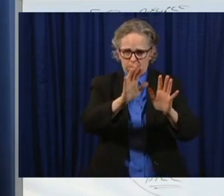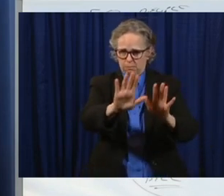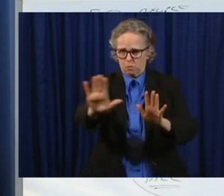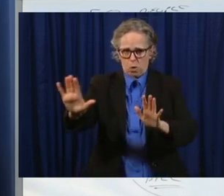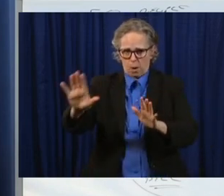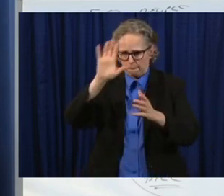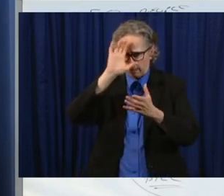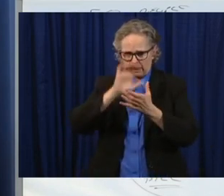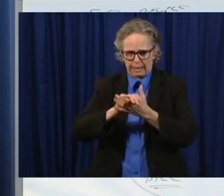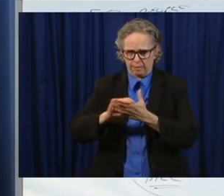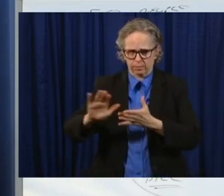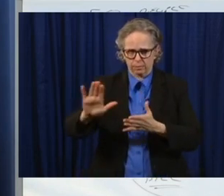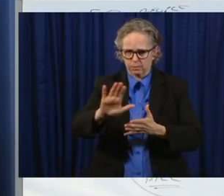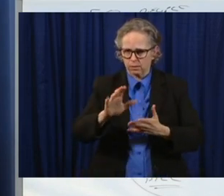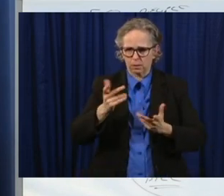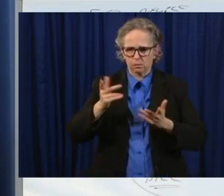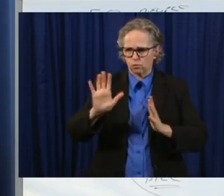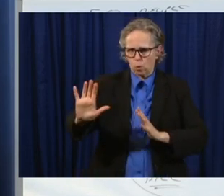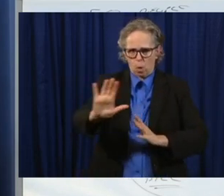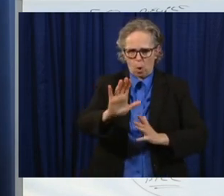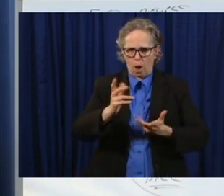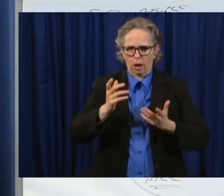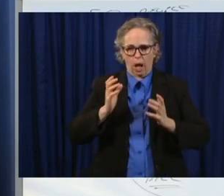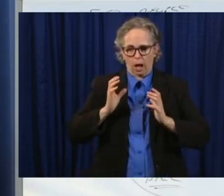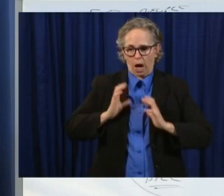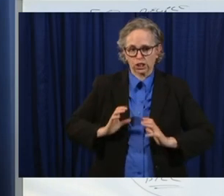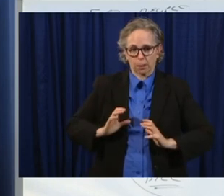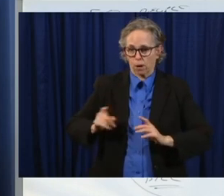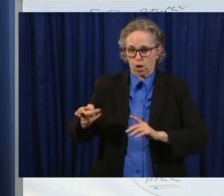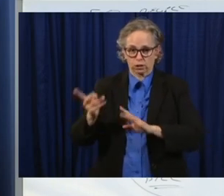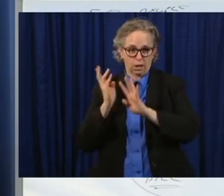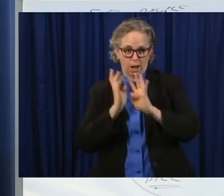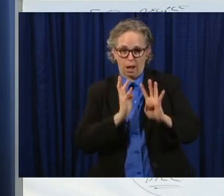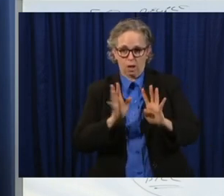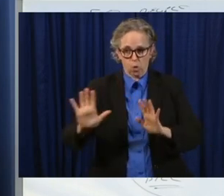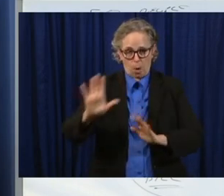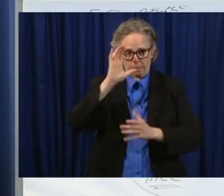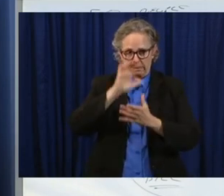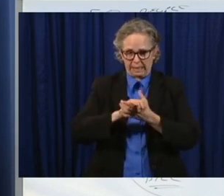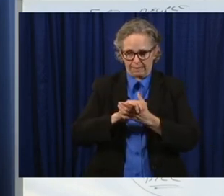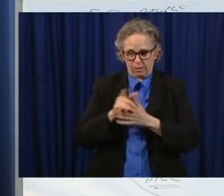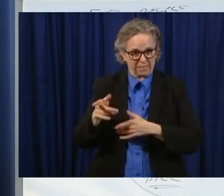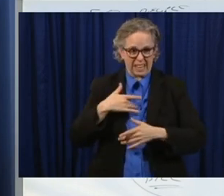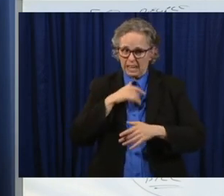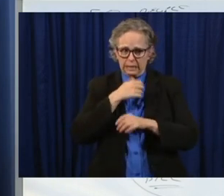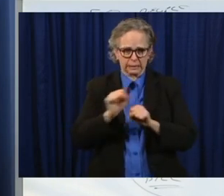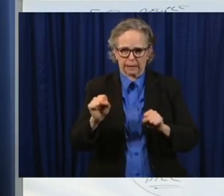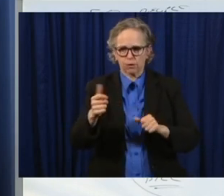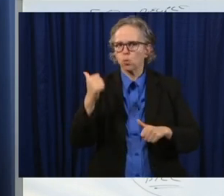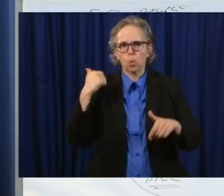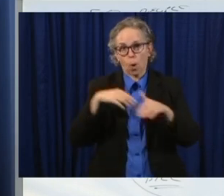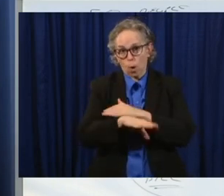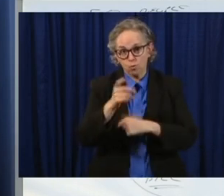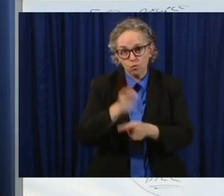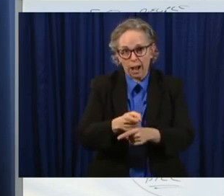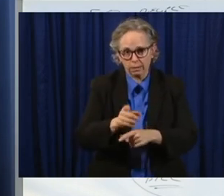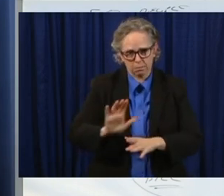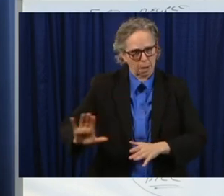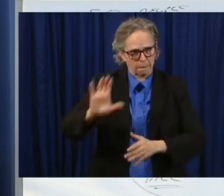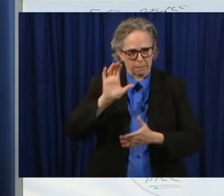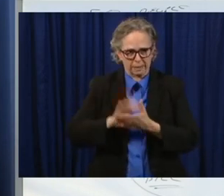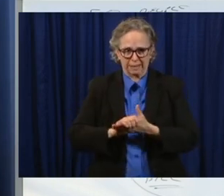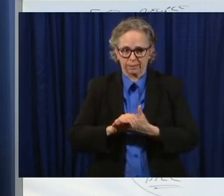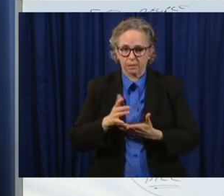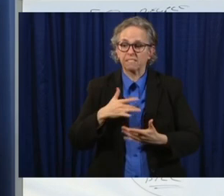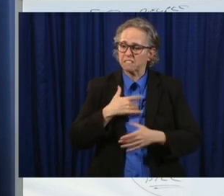is so very, very important. If they don't think they're going to be safe, they're not going to go to the business. If they think they're going to be safe, then they're much more likely to go into that business. So part